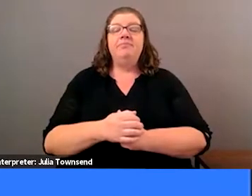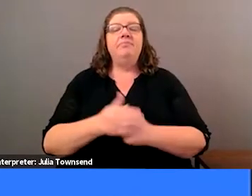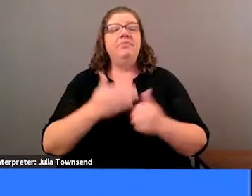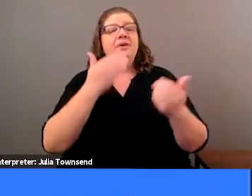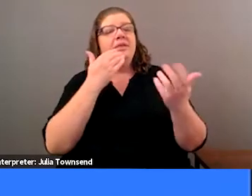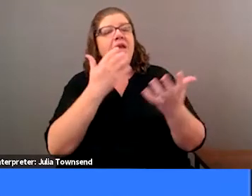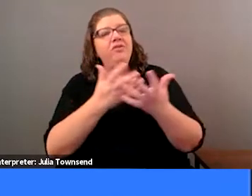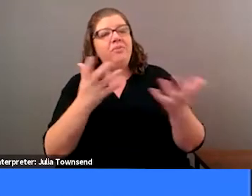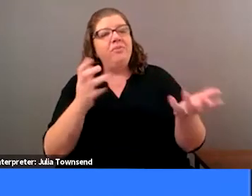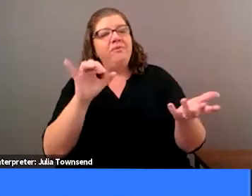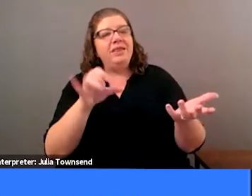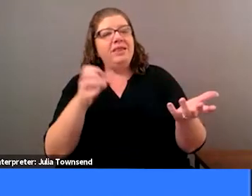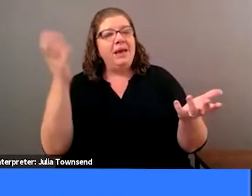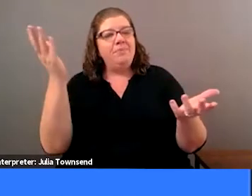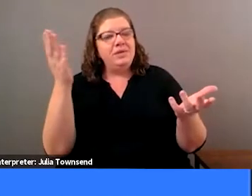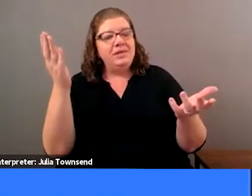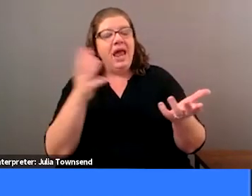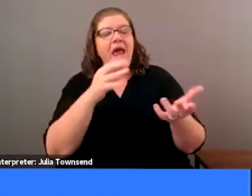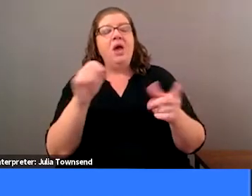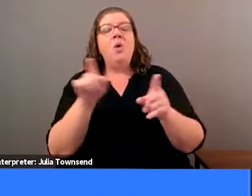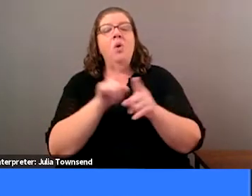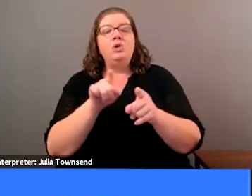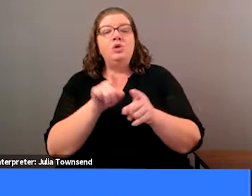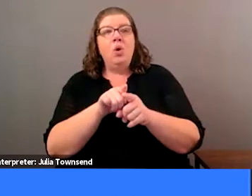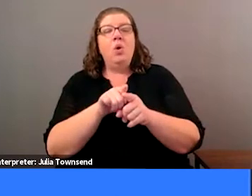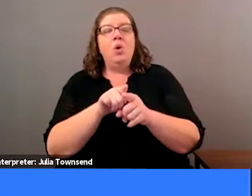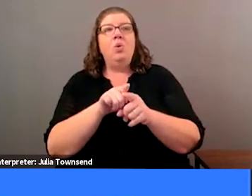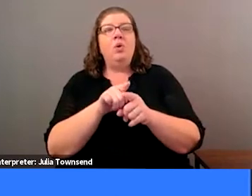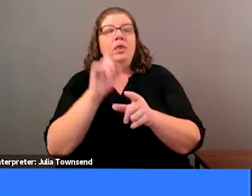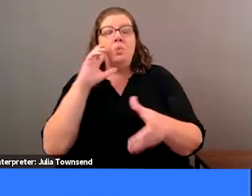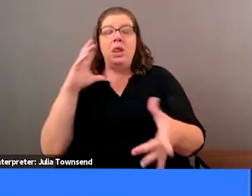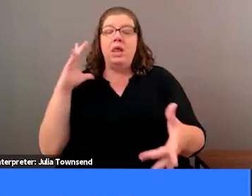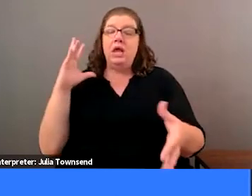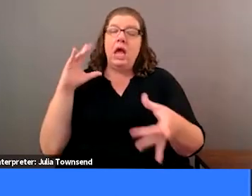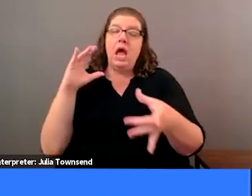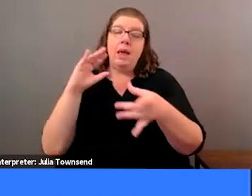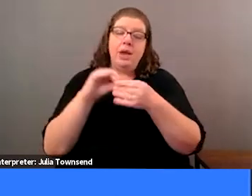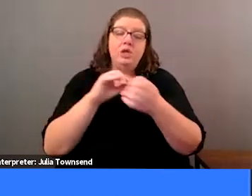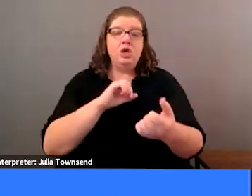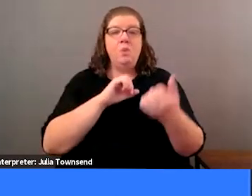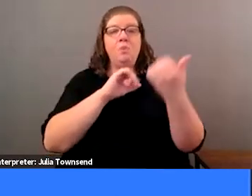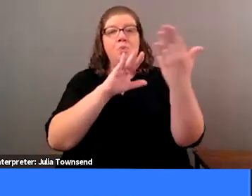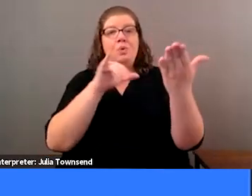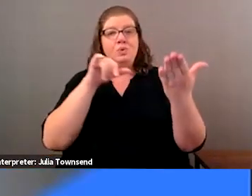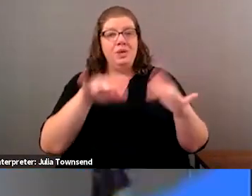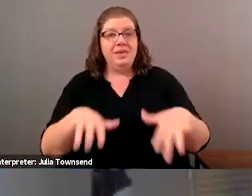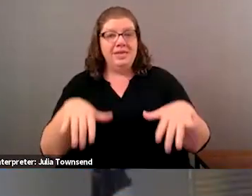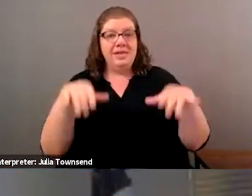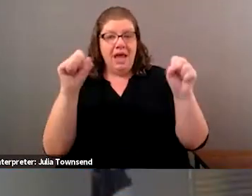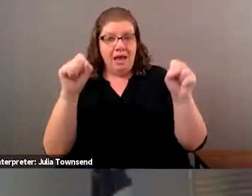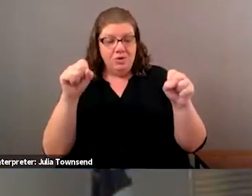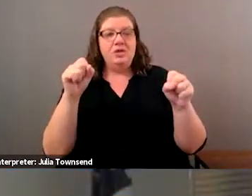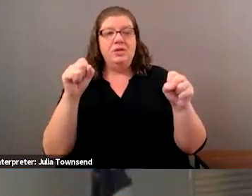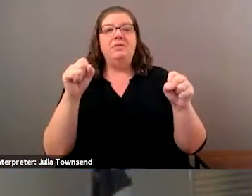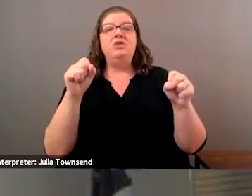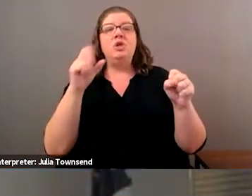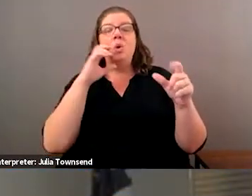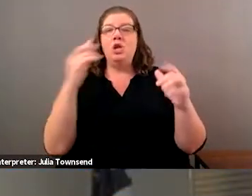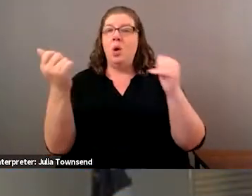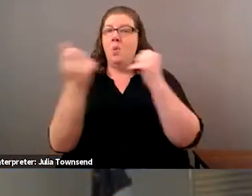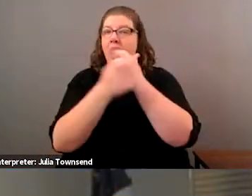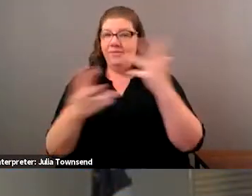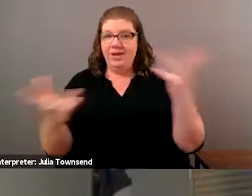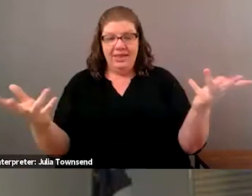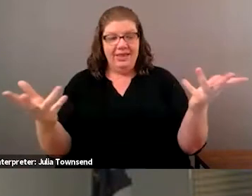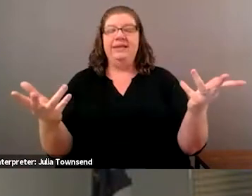the presentation and also for the comprehensive sort of approach to this adoption so that we know everything, all